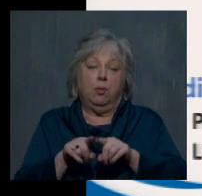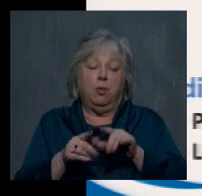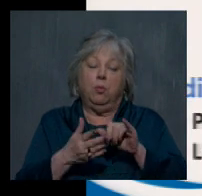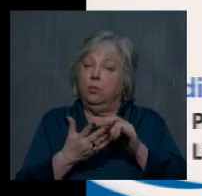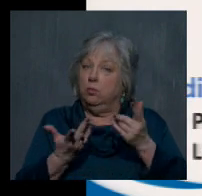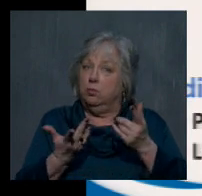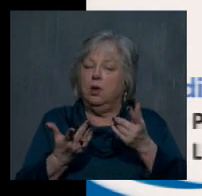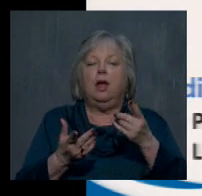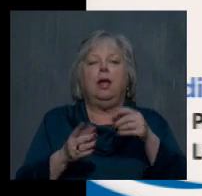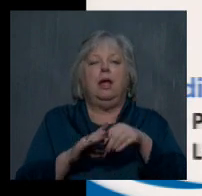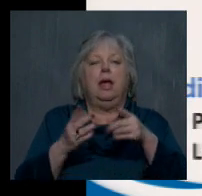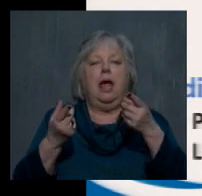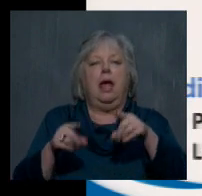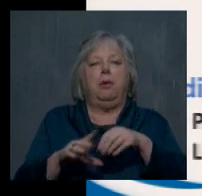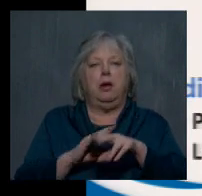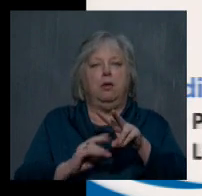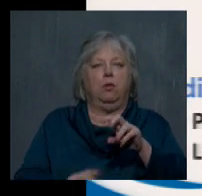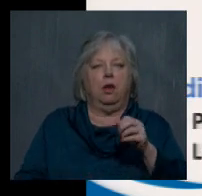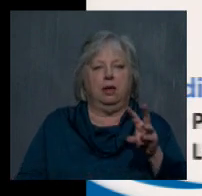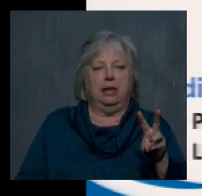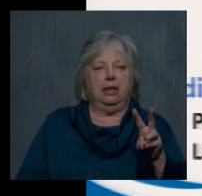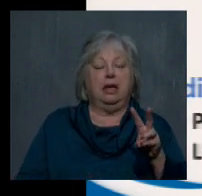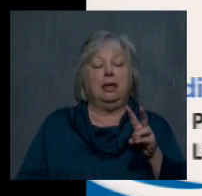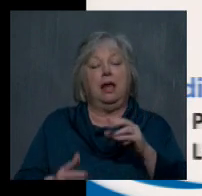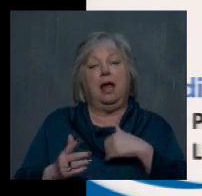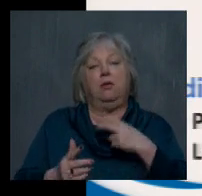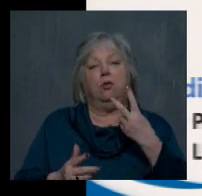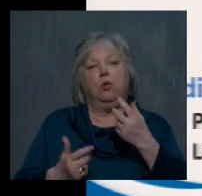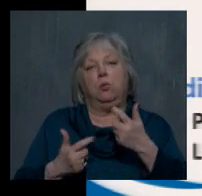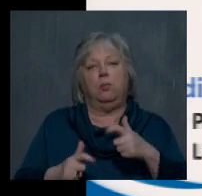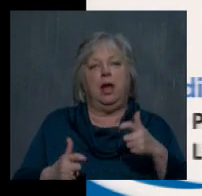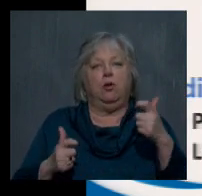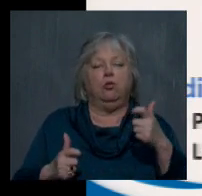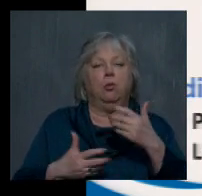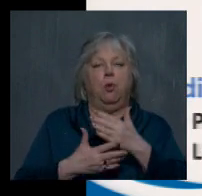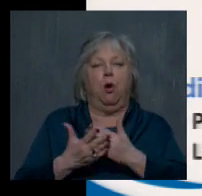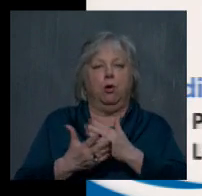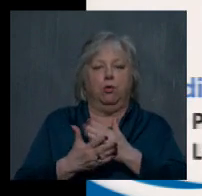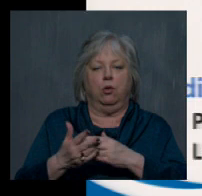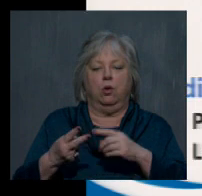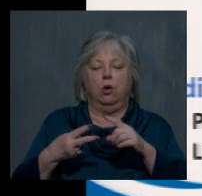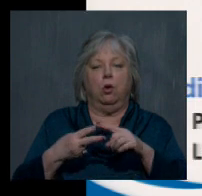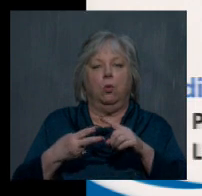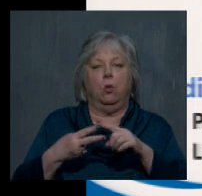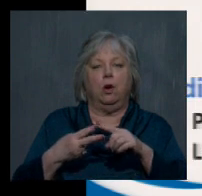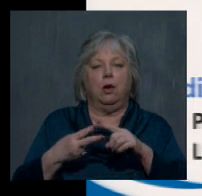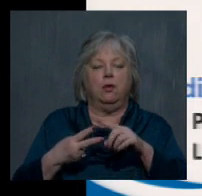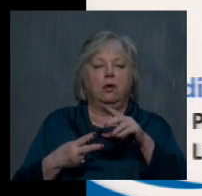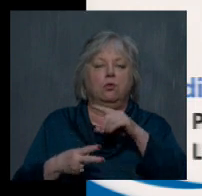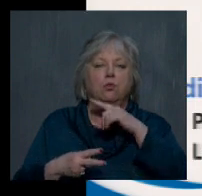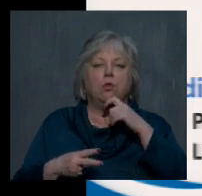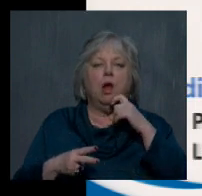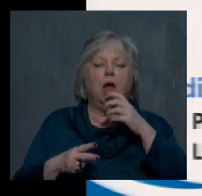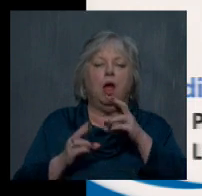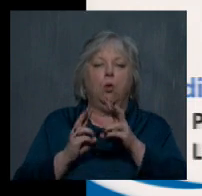in 2006. There are two major components to the agreement. One is dry